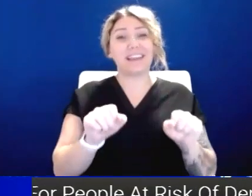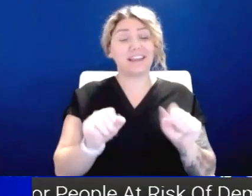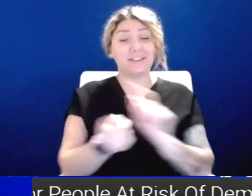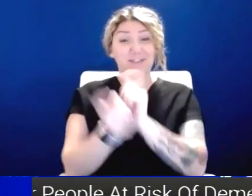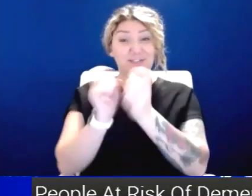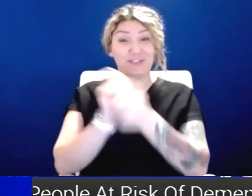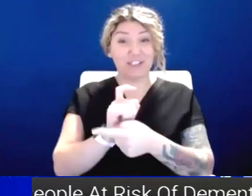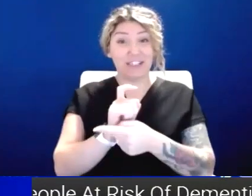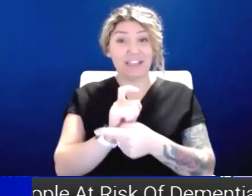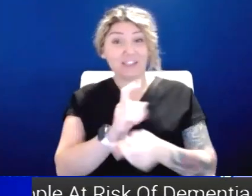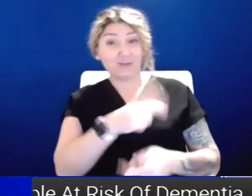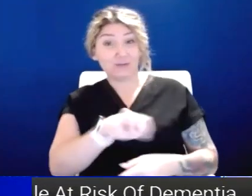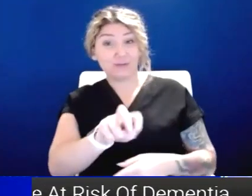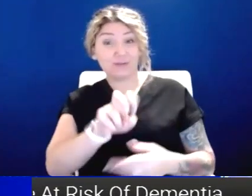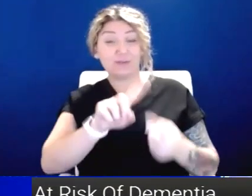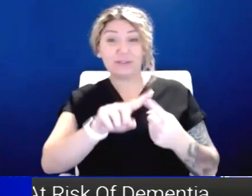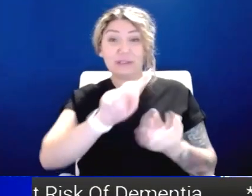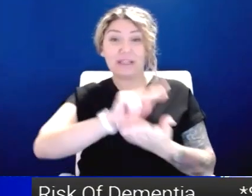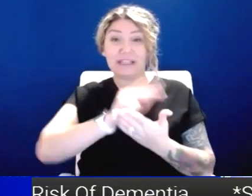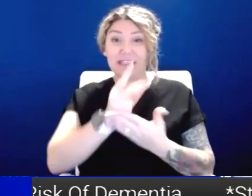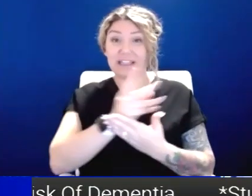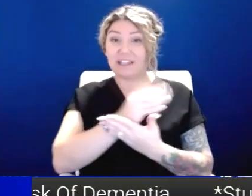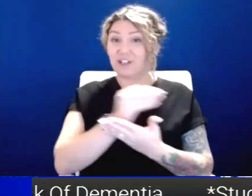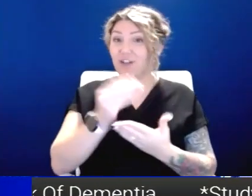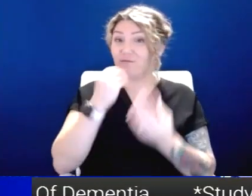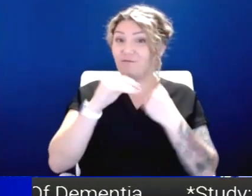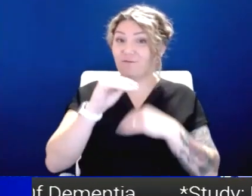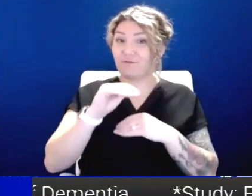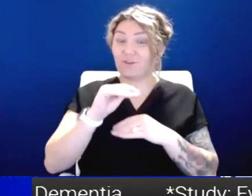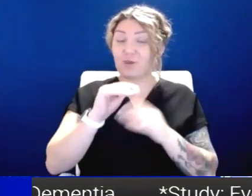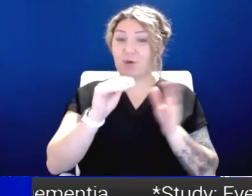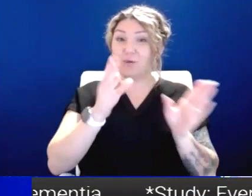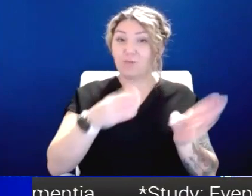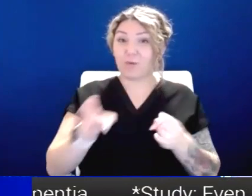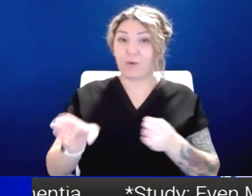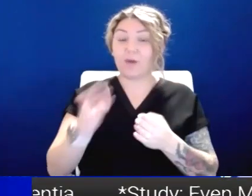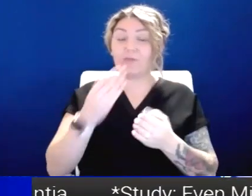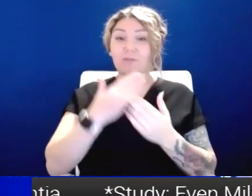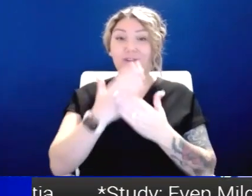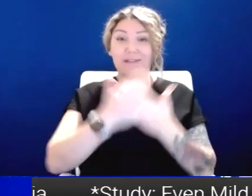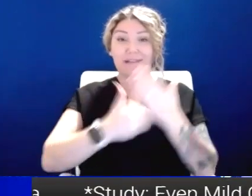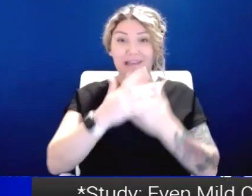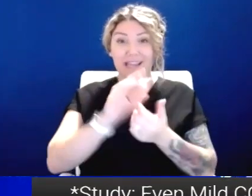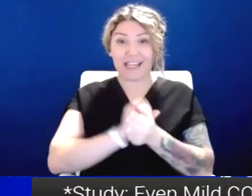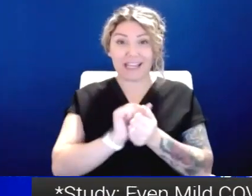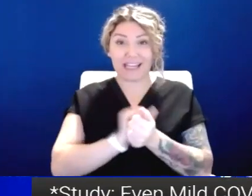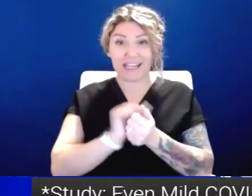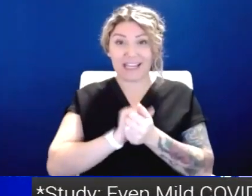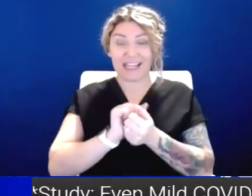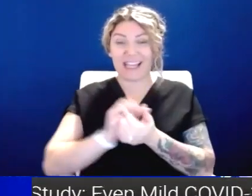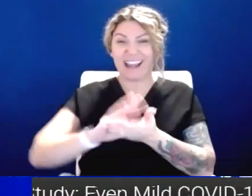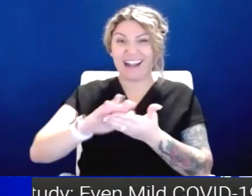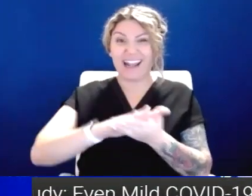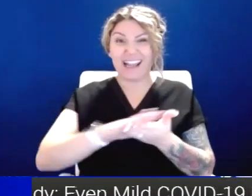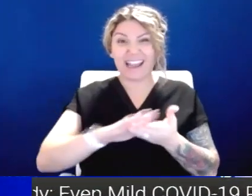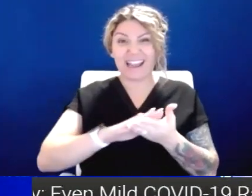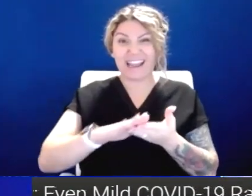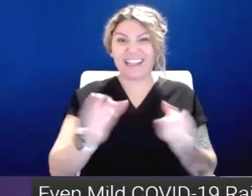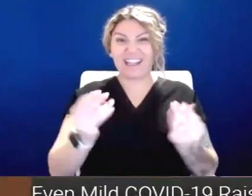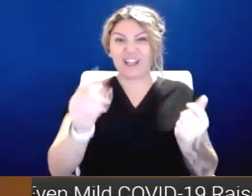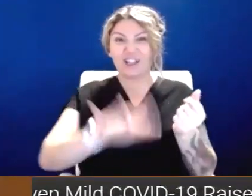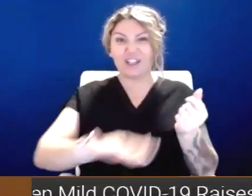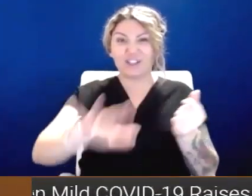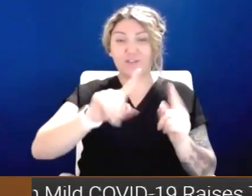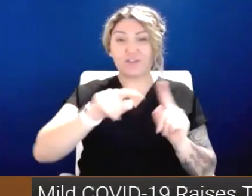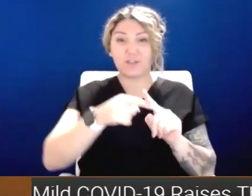food preparation. Always make sure to do good hand hygiene. Make sure to clean off those surfaces when you are preparing.